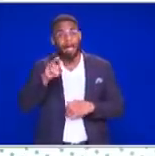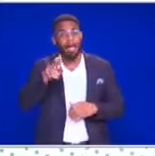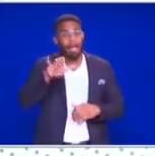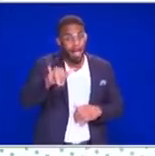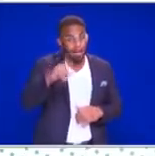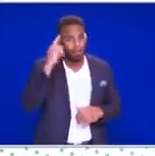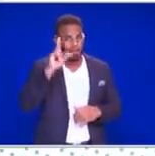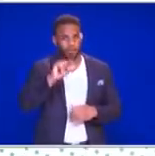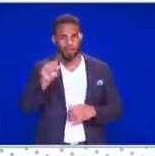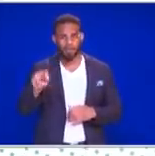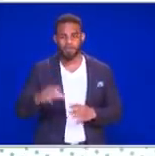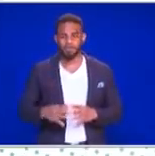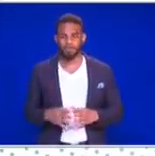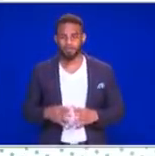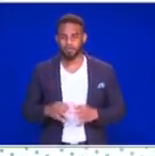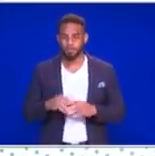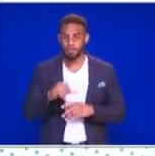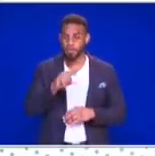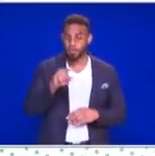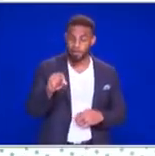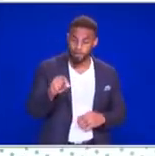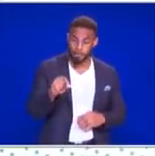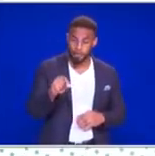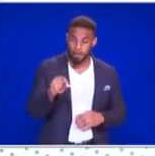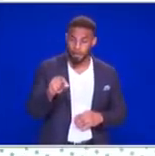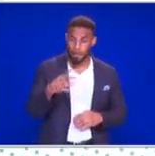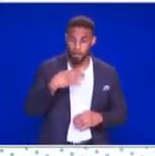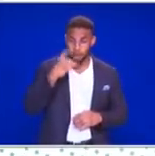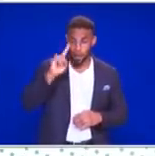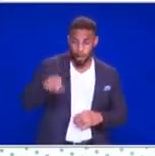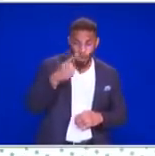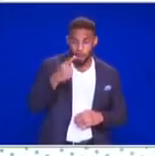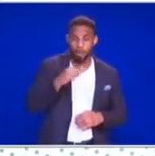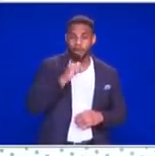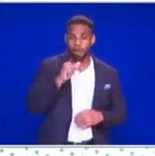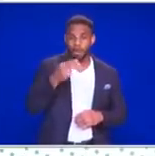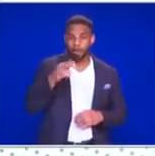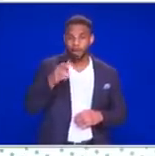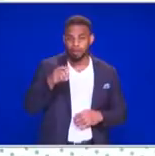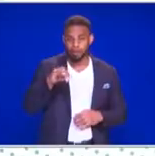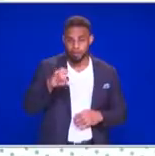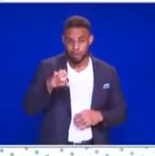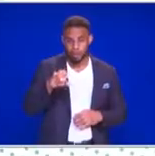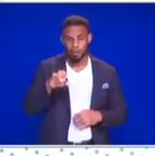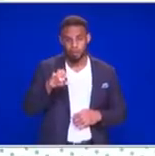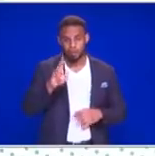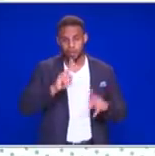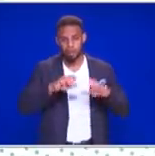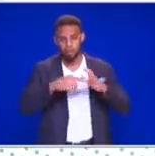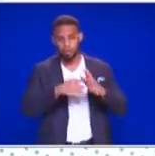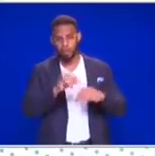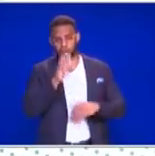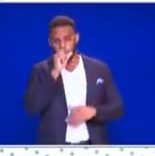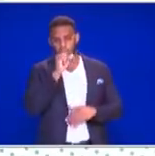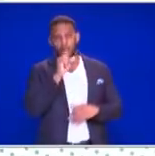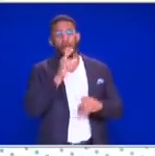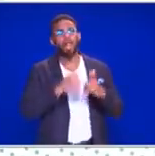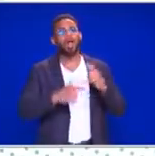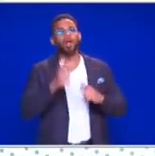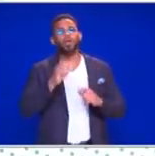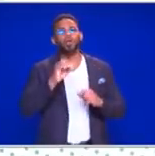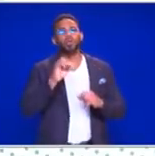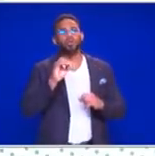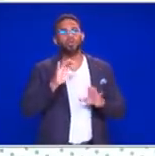2020. In 2020, the white alone non-Hispanic population, shown in orange, was the largest group in